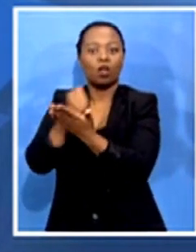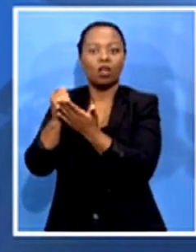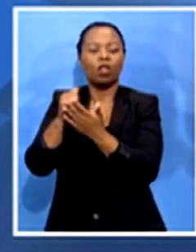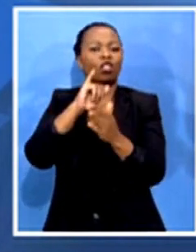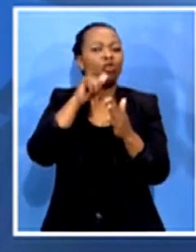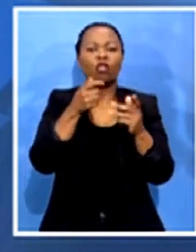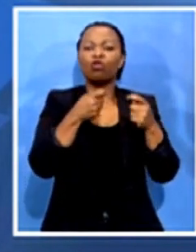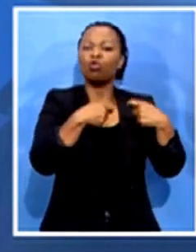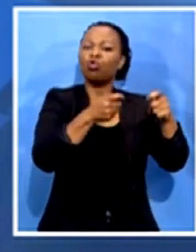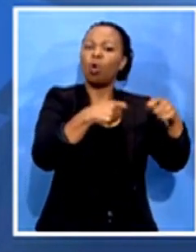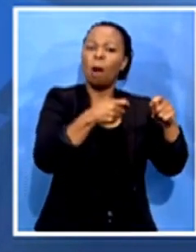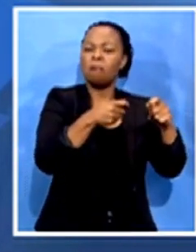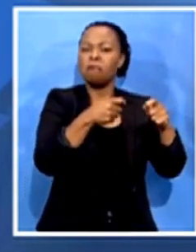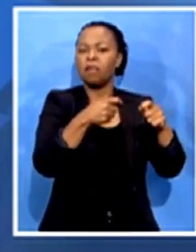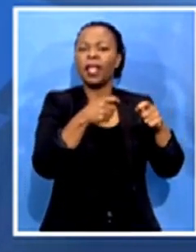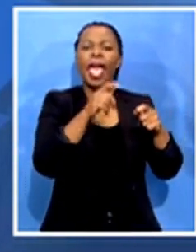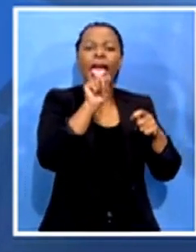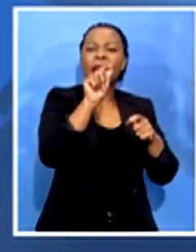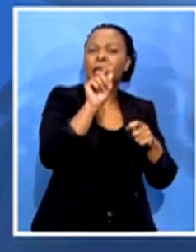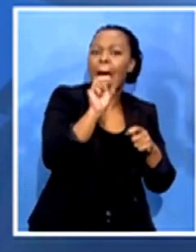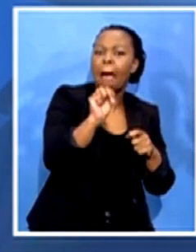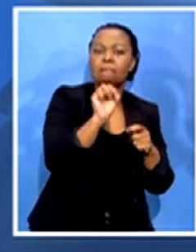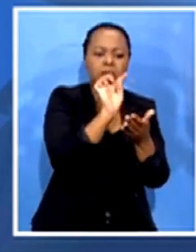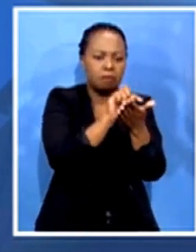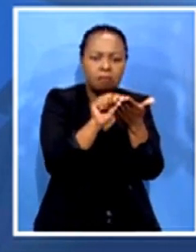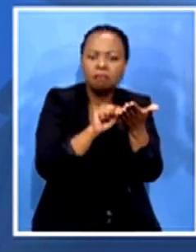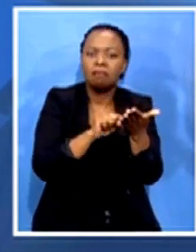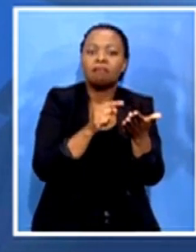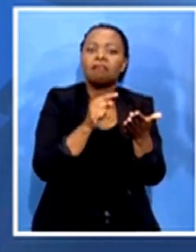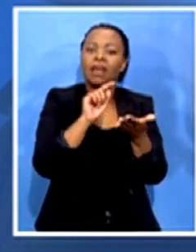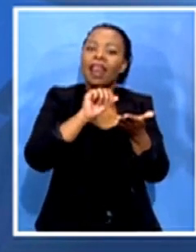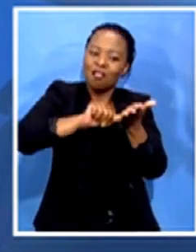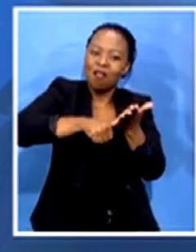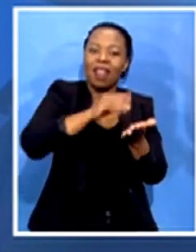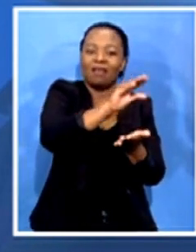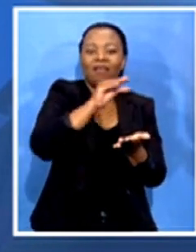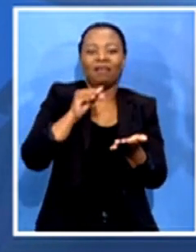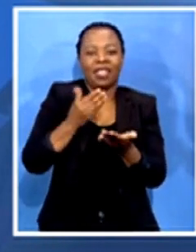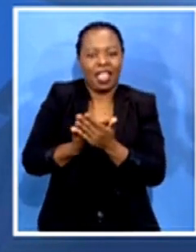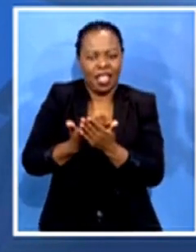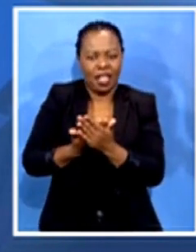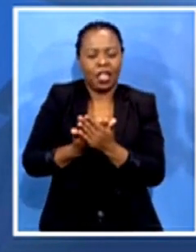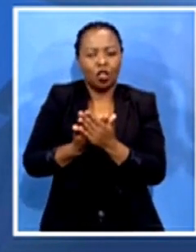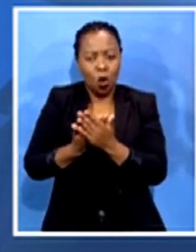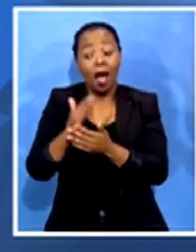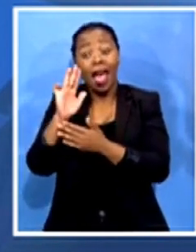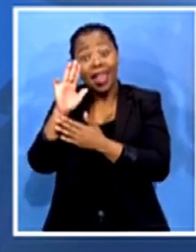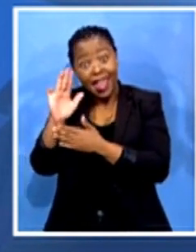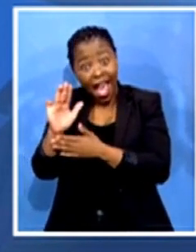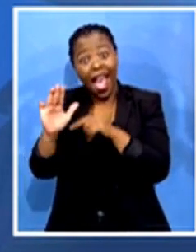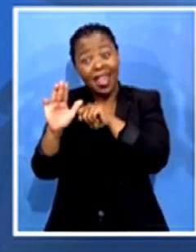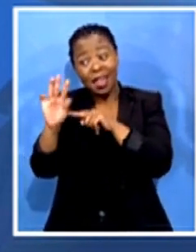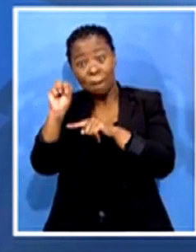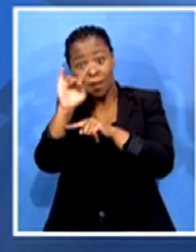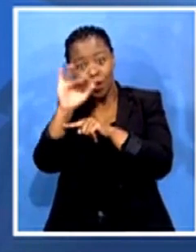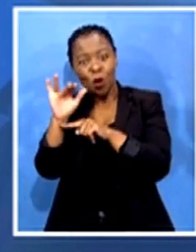ATM and actually get their grant. The 9 million clients are new additional clients that have given us an opportunity